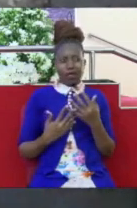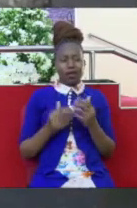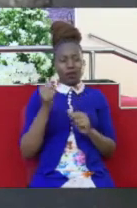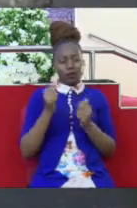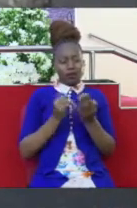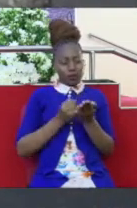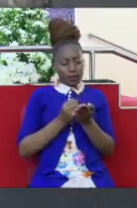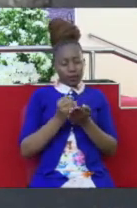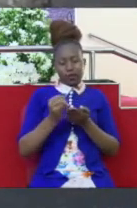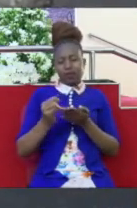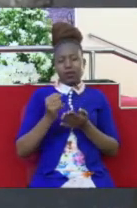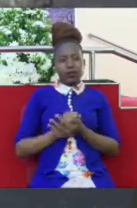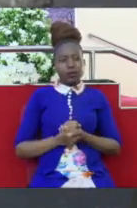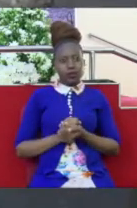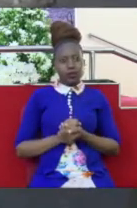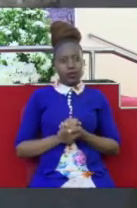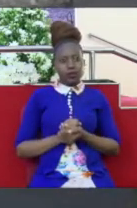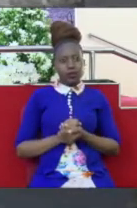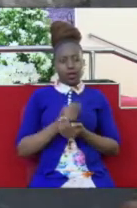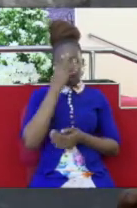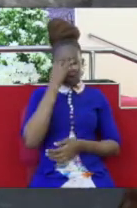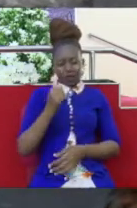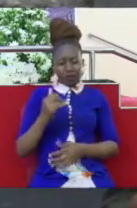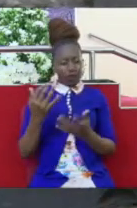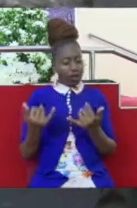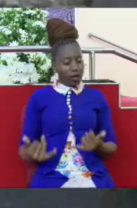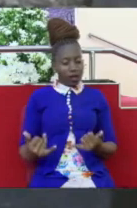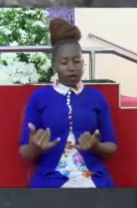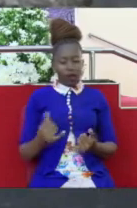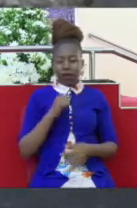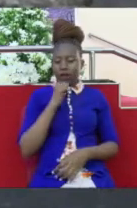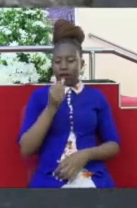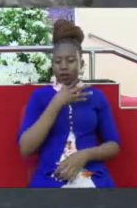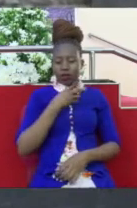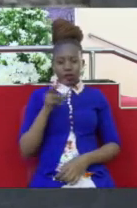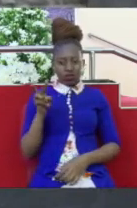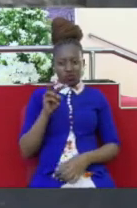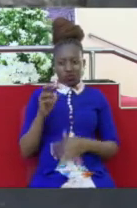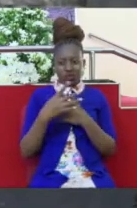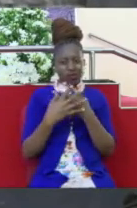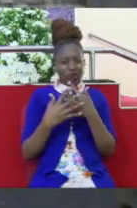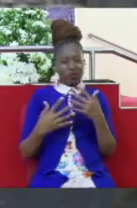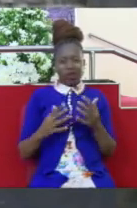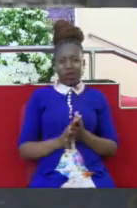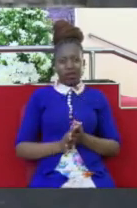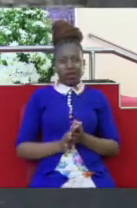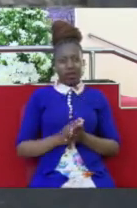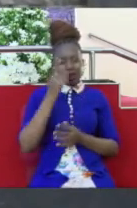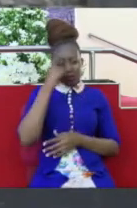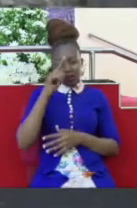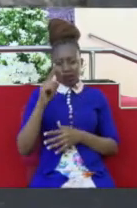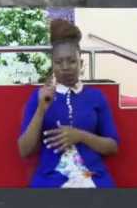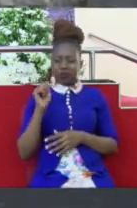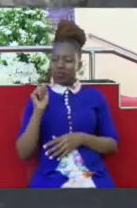doesn't want to see a chicken die. Hata hataki kuona damu ya kuku. Or a goat. Ama ya mbuzi. Or